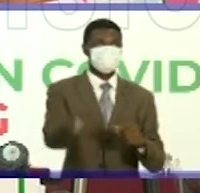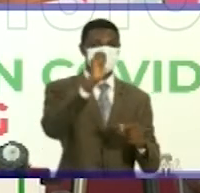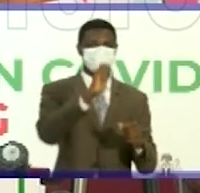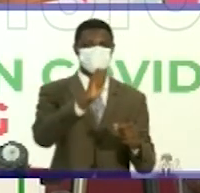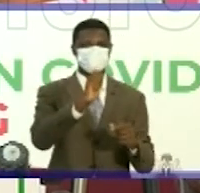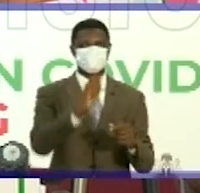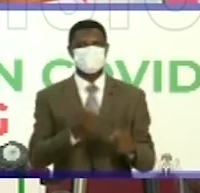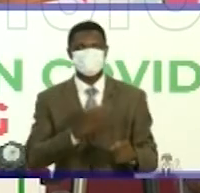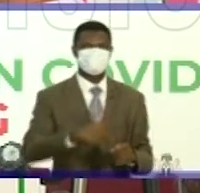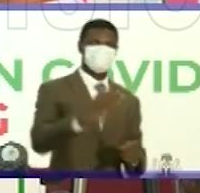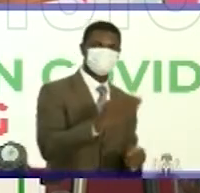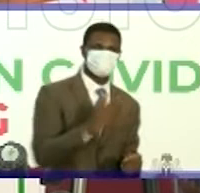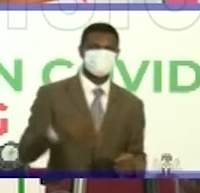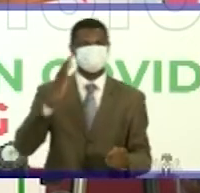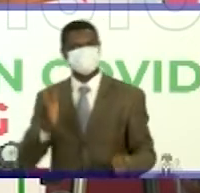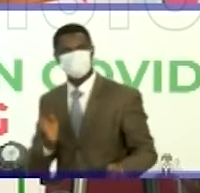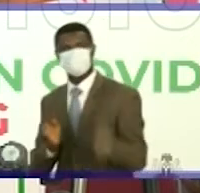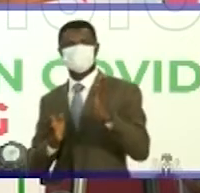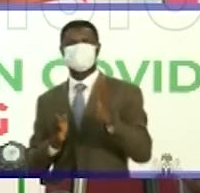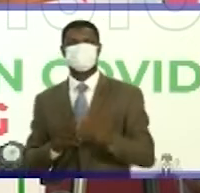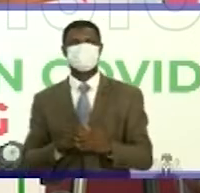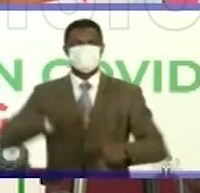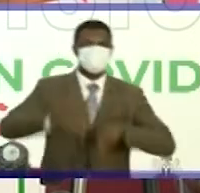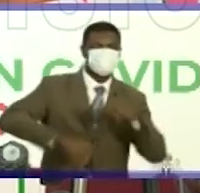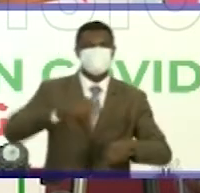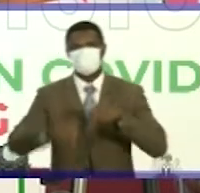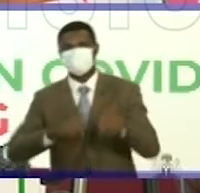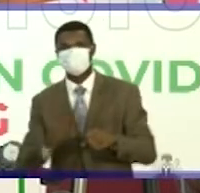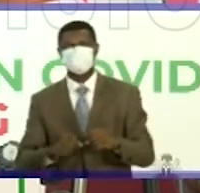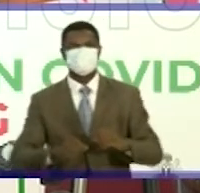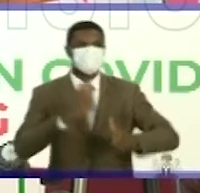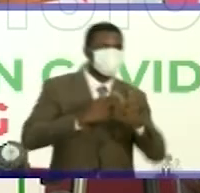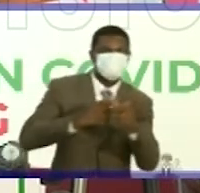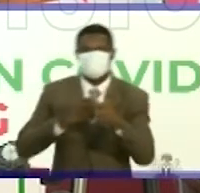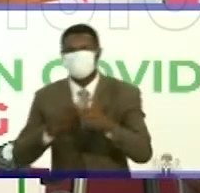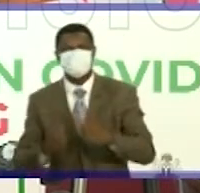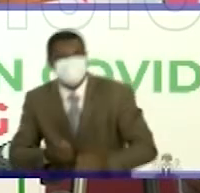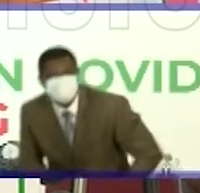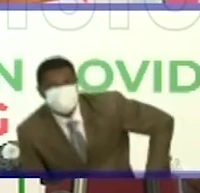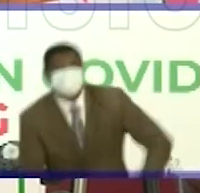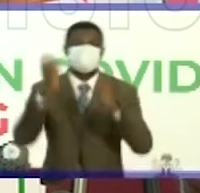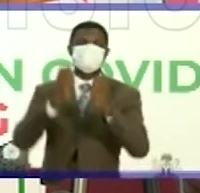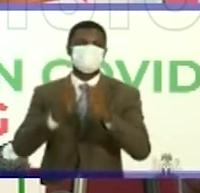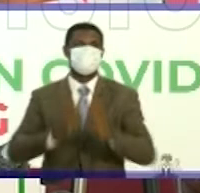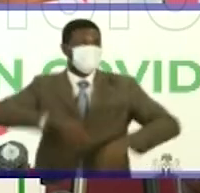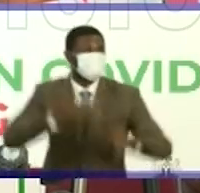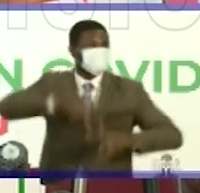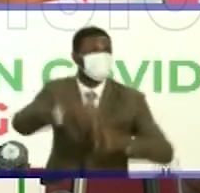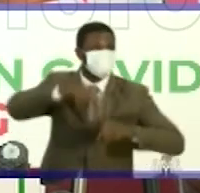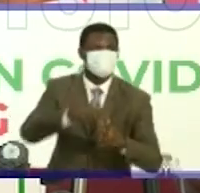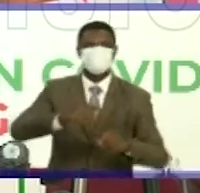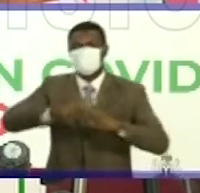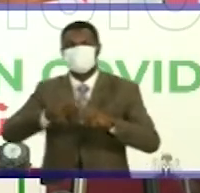squash, badminton, cycling, athletics, golf, polo,